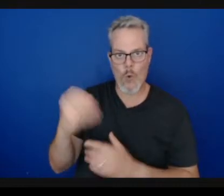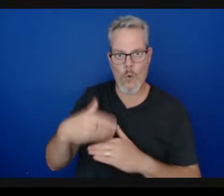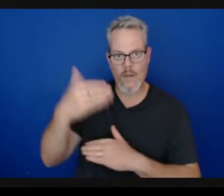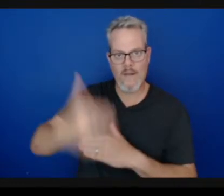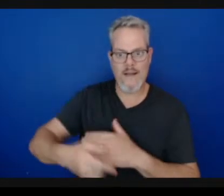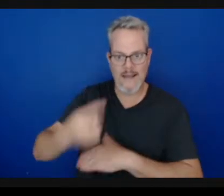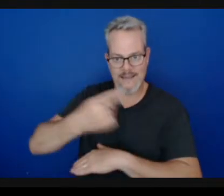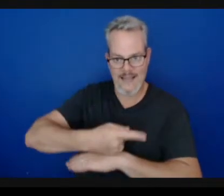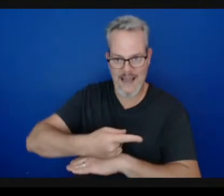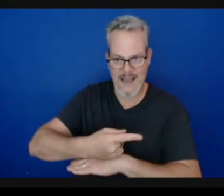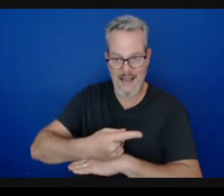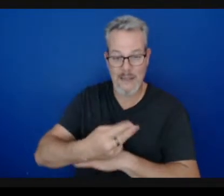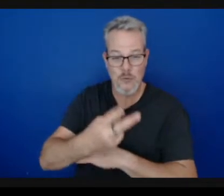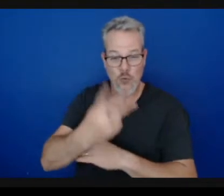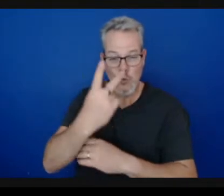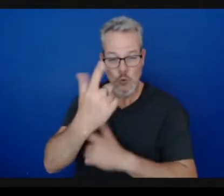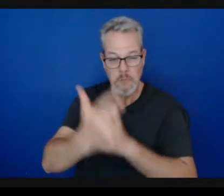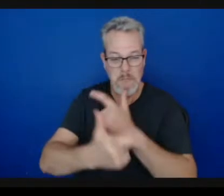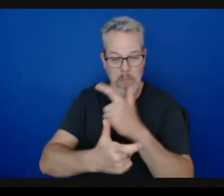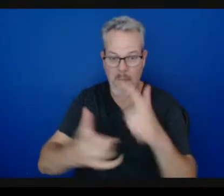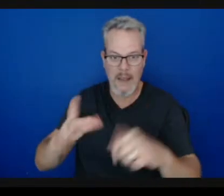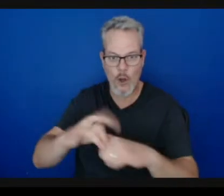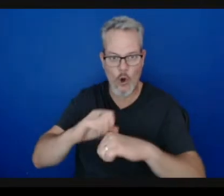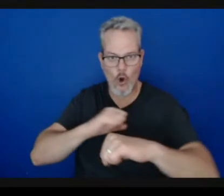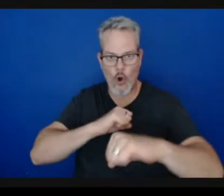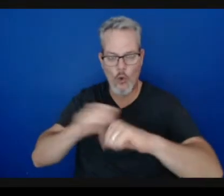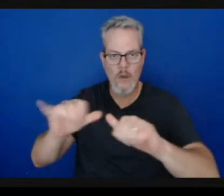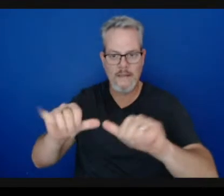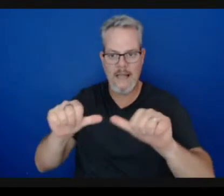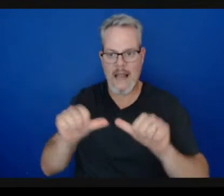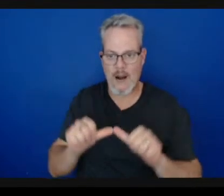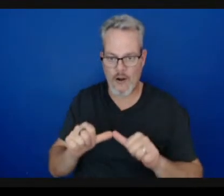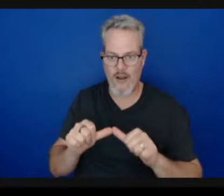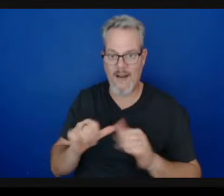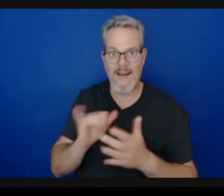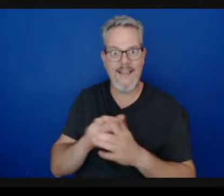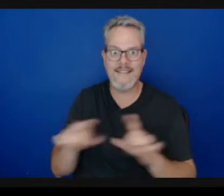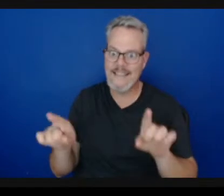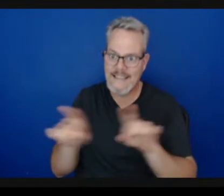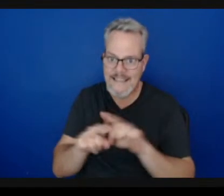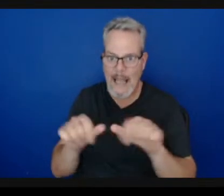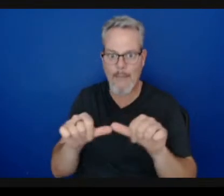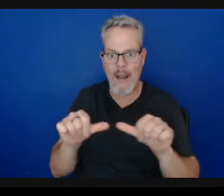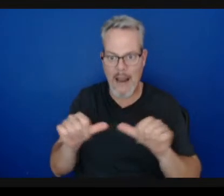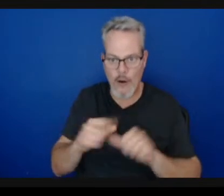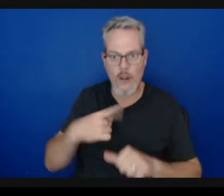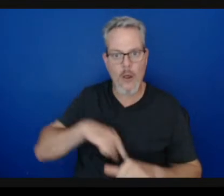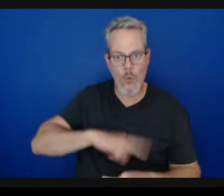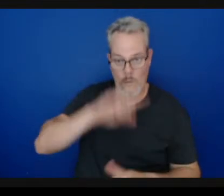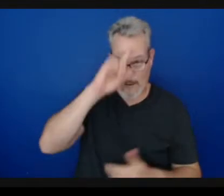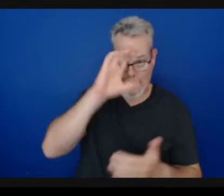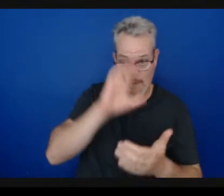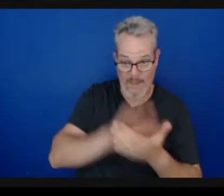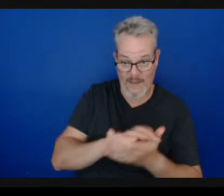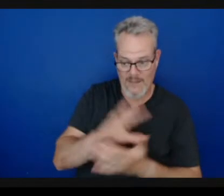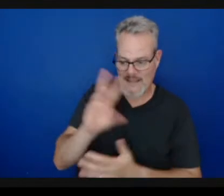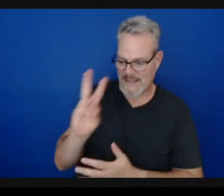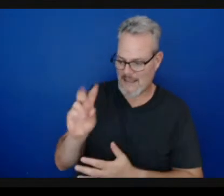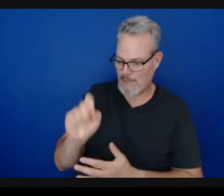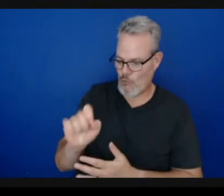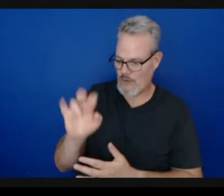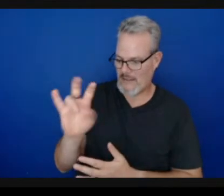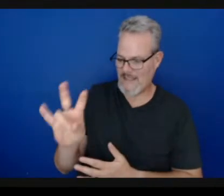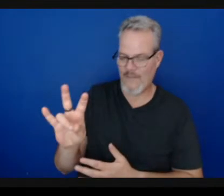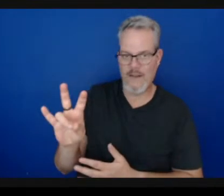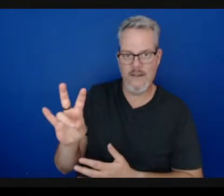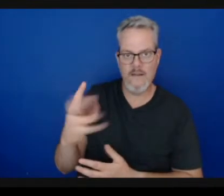2 big earthquakes over here on the side. And interestingly, this is the same area that we believe the 6.7 activated in